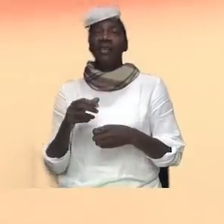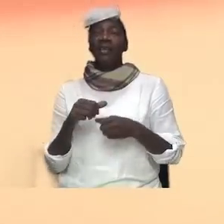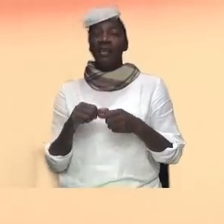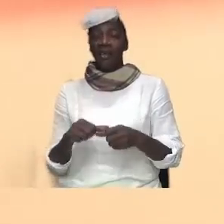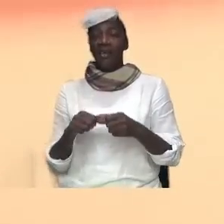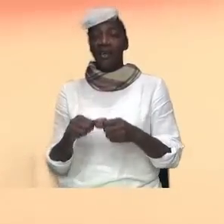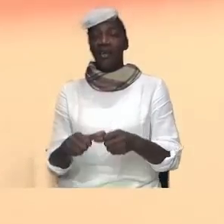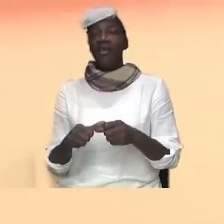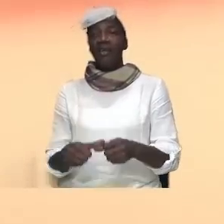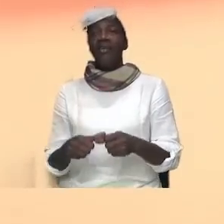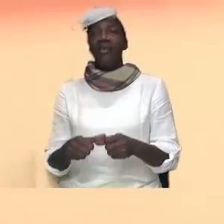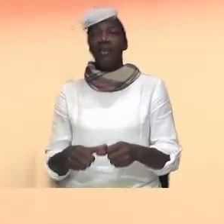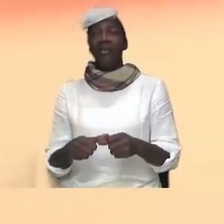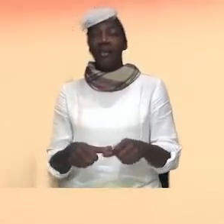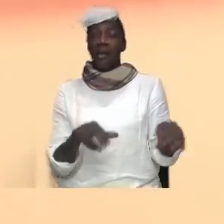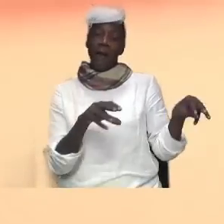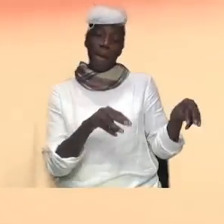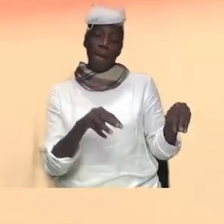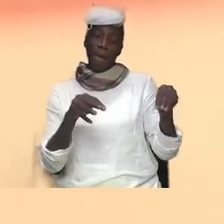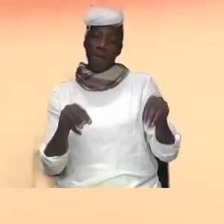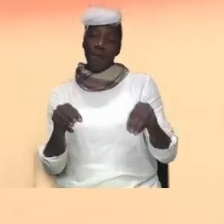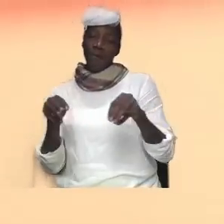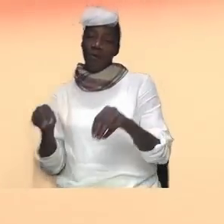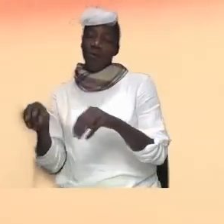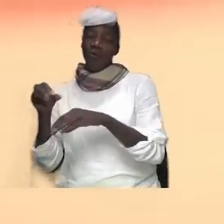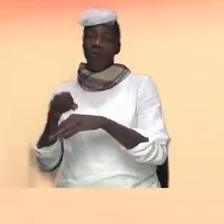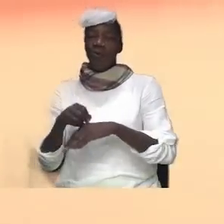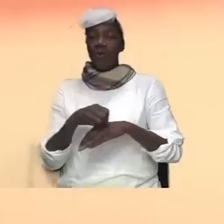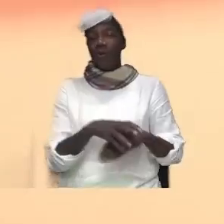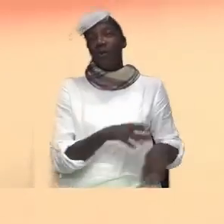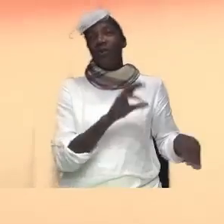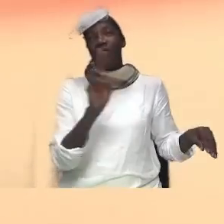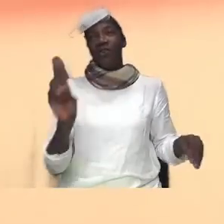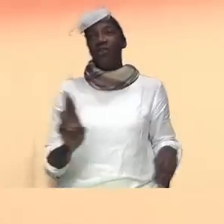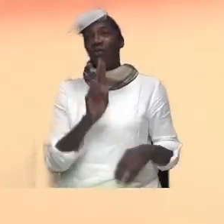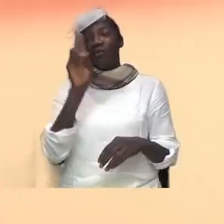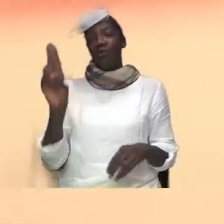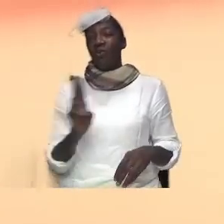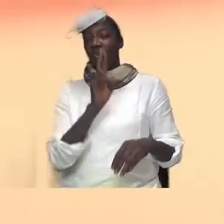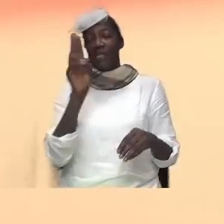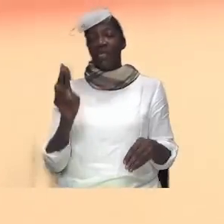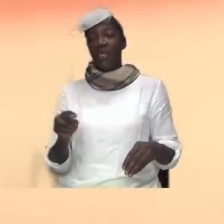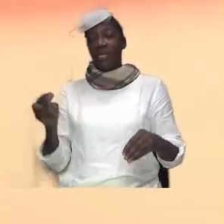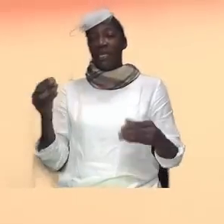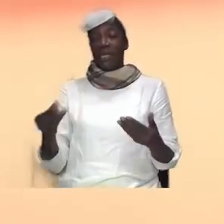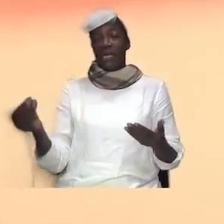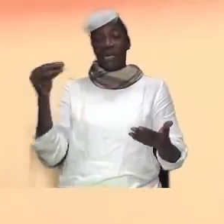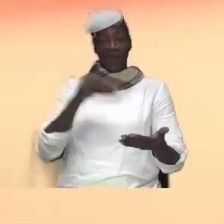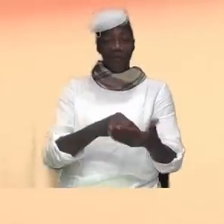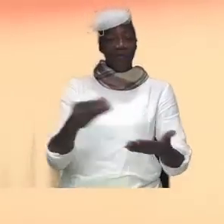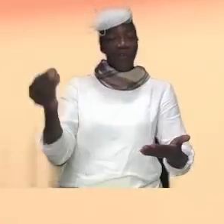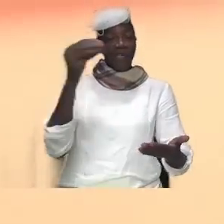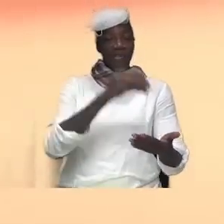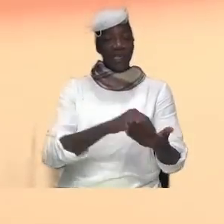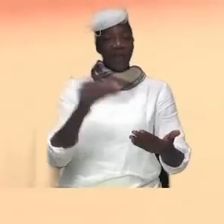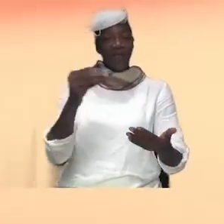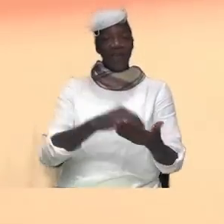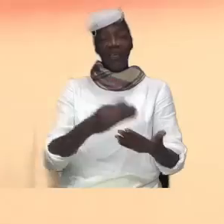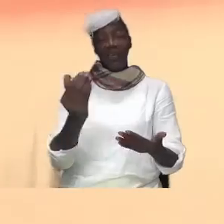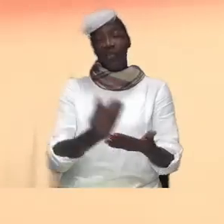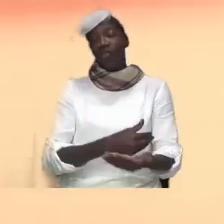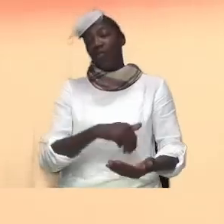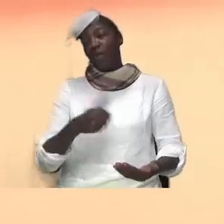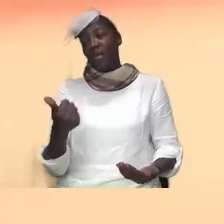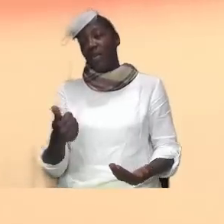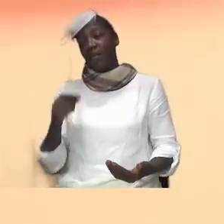move. They call it the velocity of money. They spend it, and they spend it to invest in something else and to make it grow or otherwise.